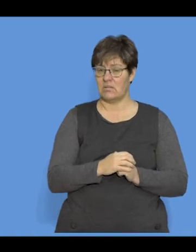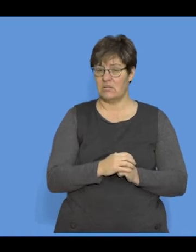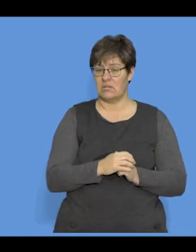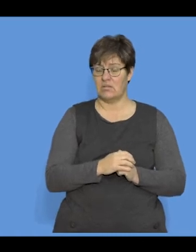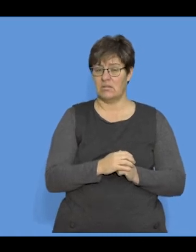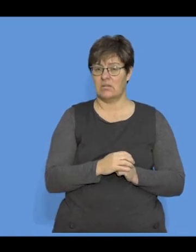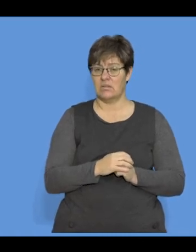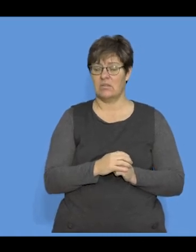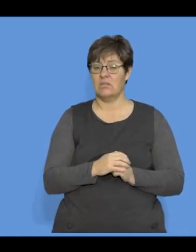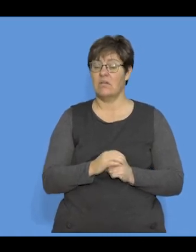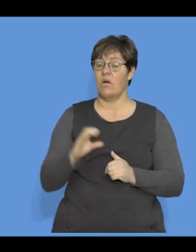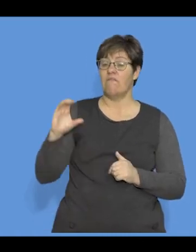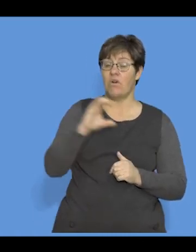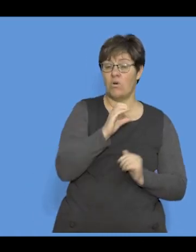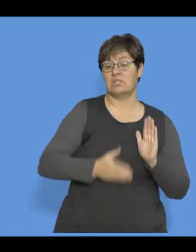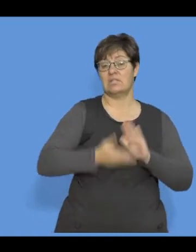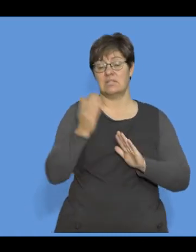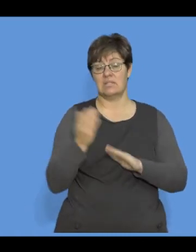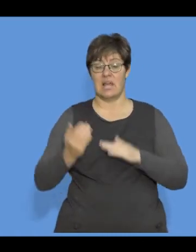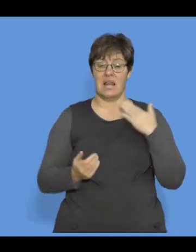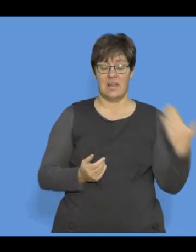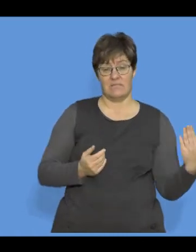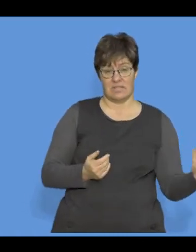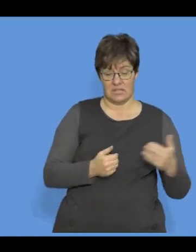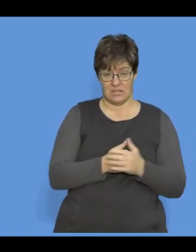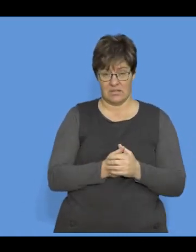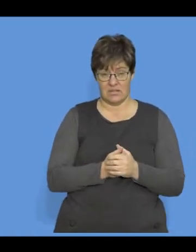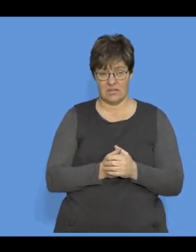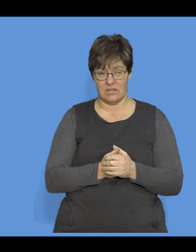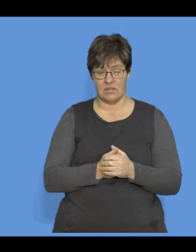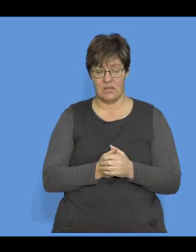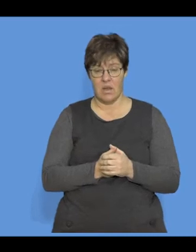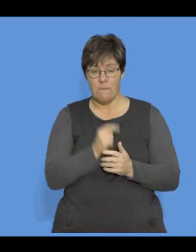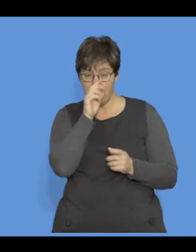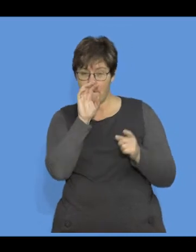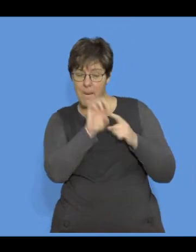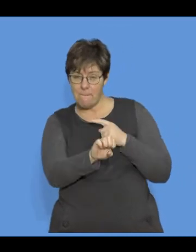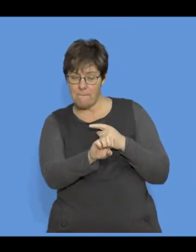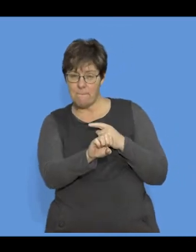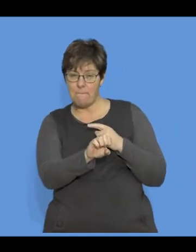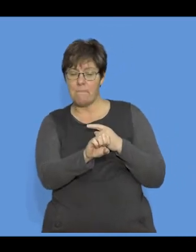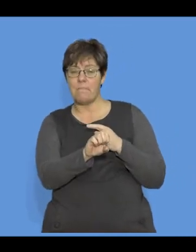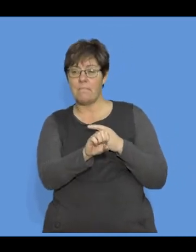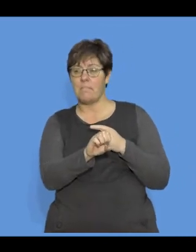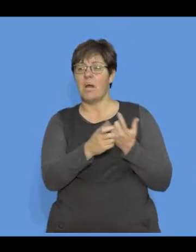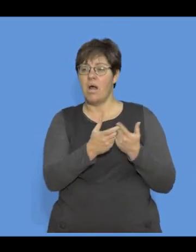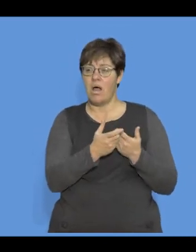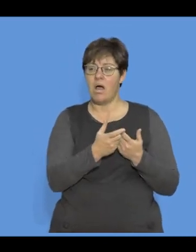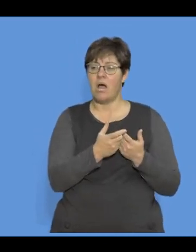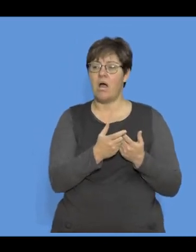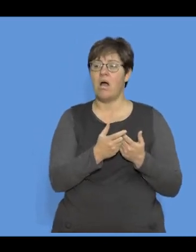it accelerates to the left, and what we recognize, the coefficient of kinetic